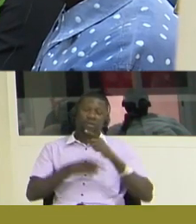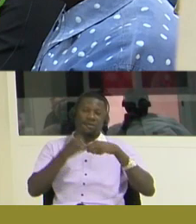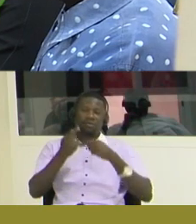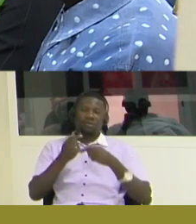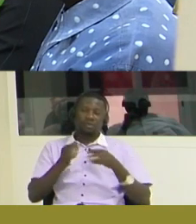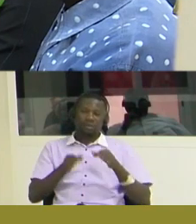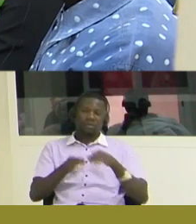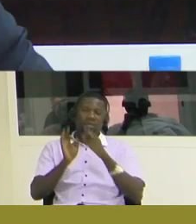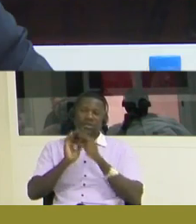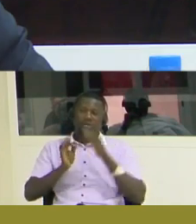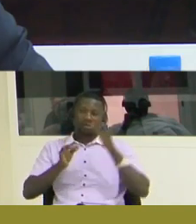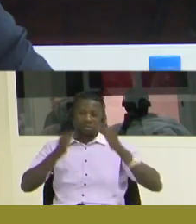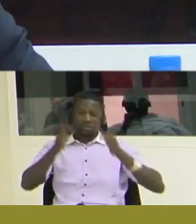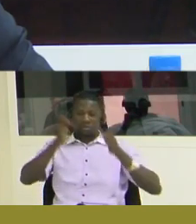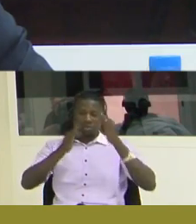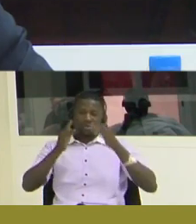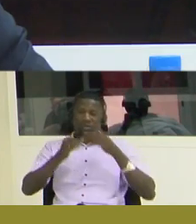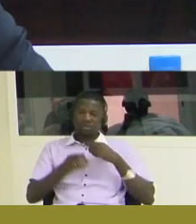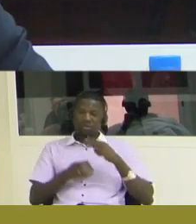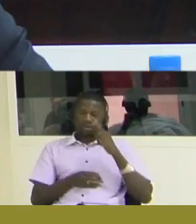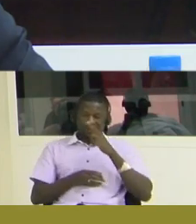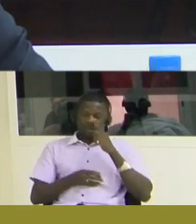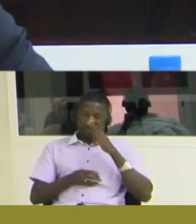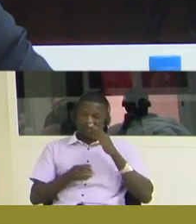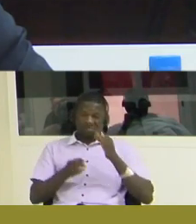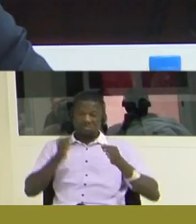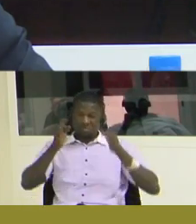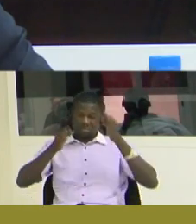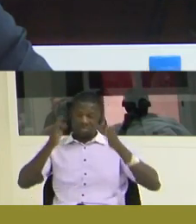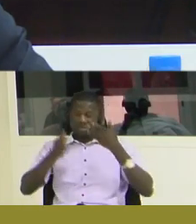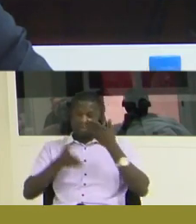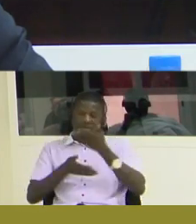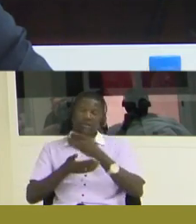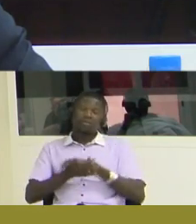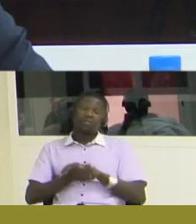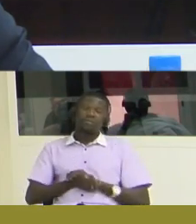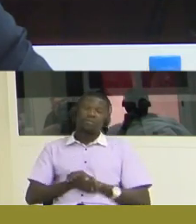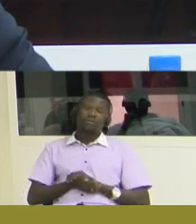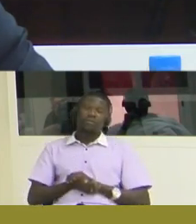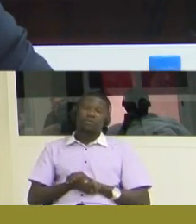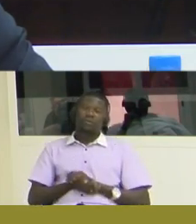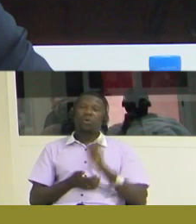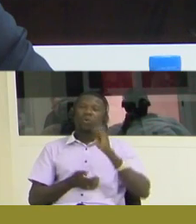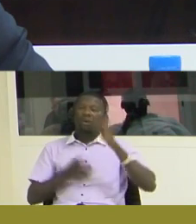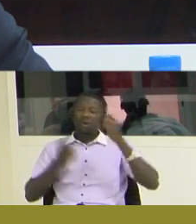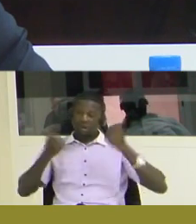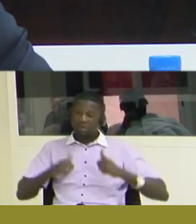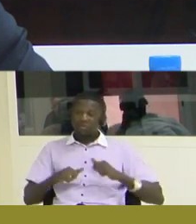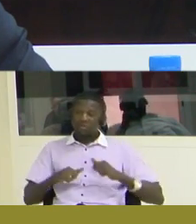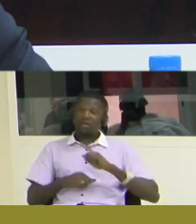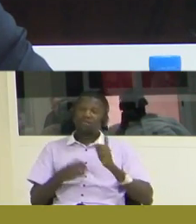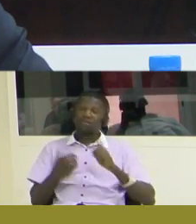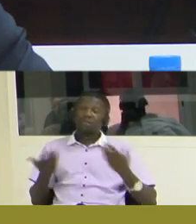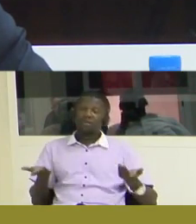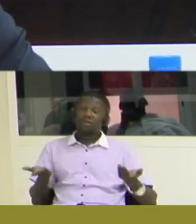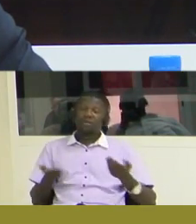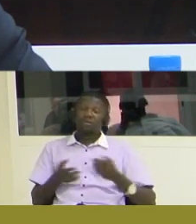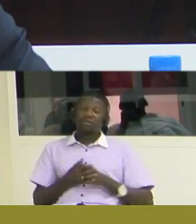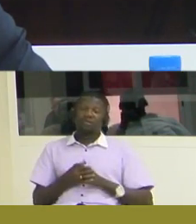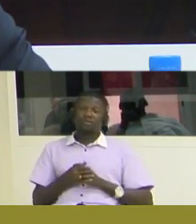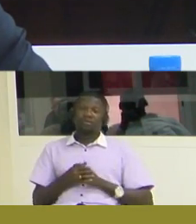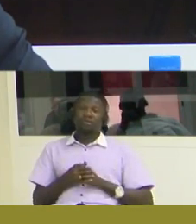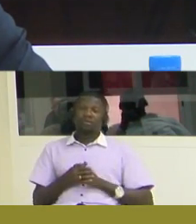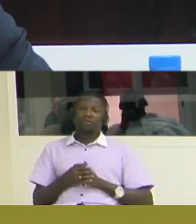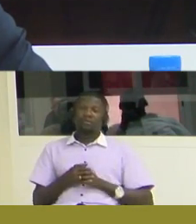court and tried and what was the outcome they were convicted sorry I believe